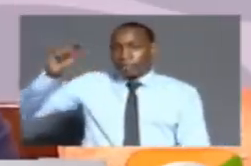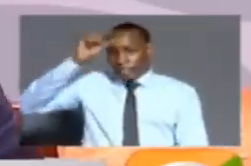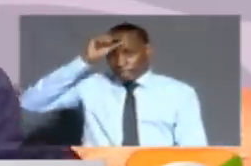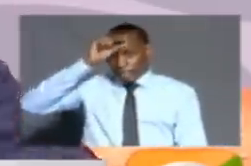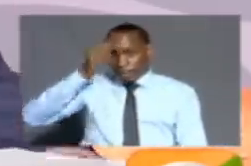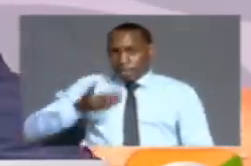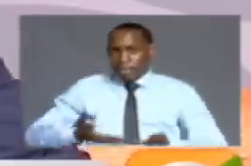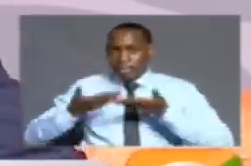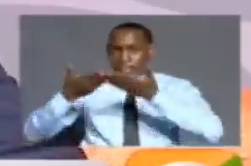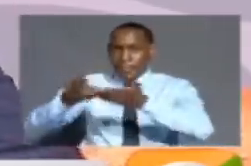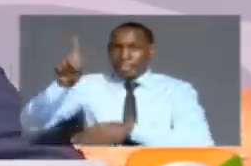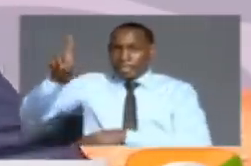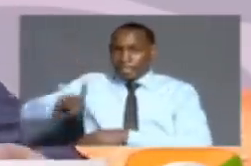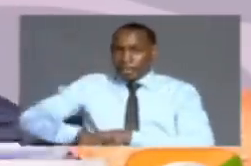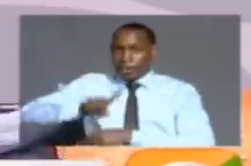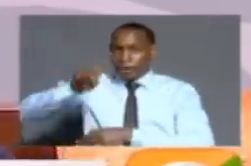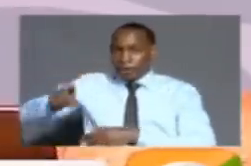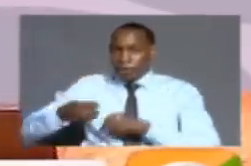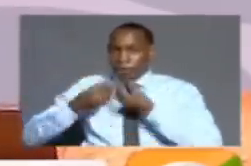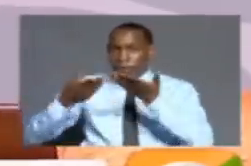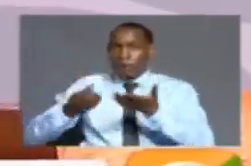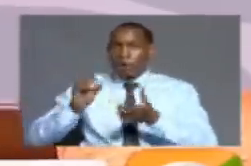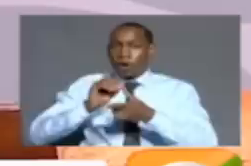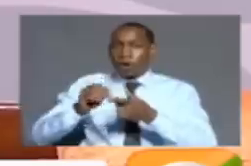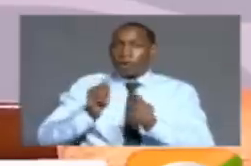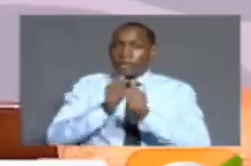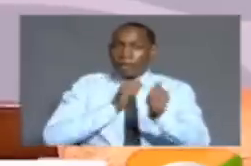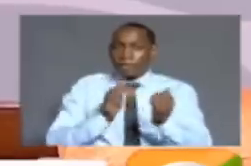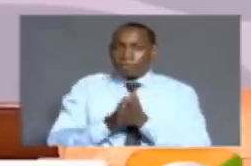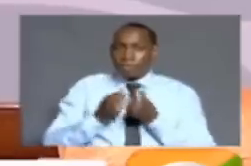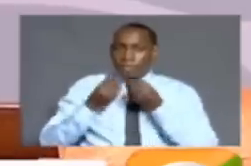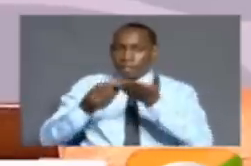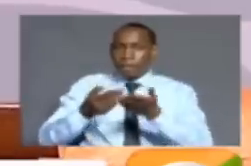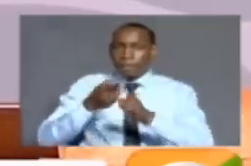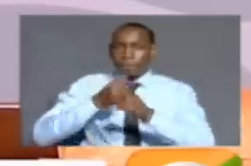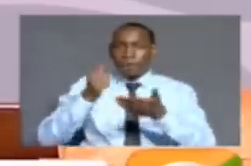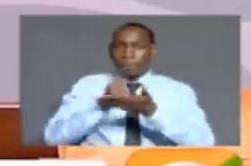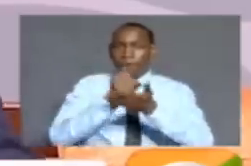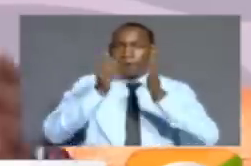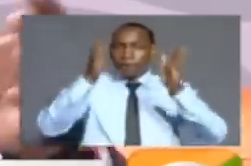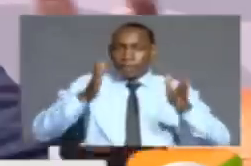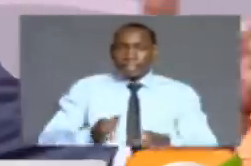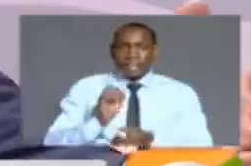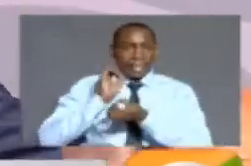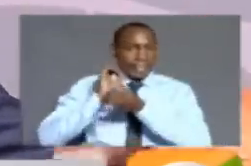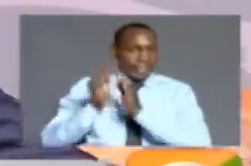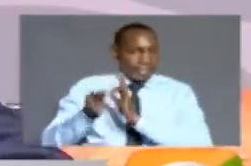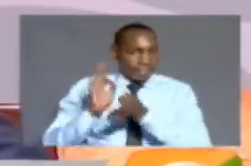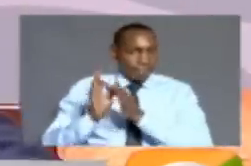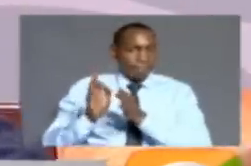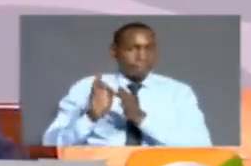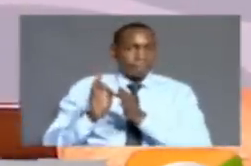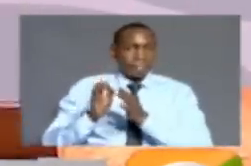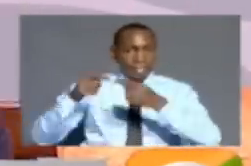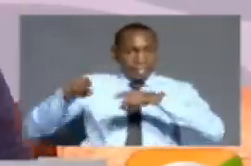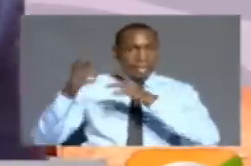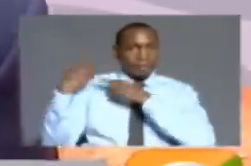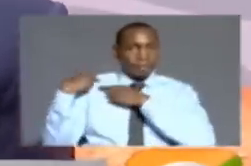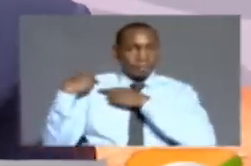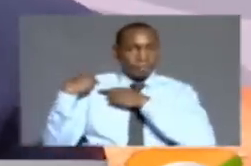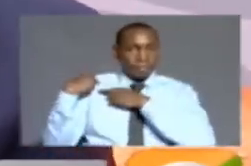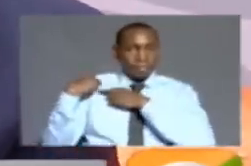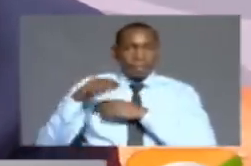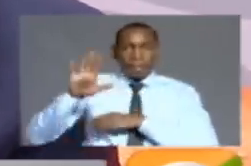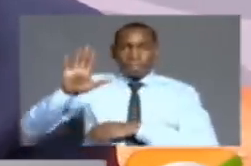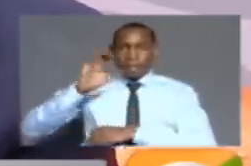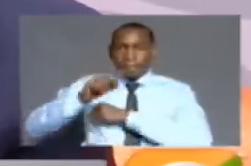submit wrong information or withhold information from the auditor, if they are found culpable, you go for 5 years